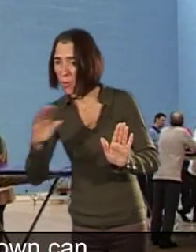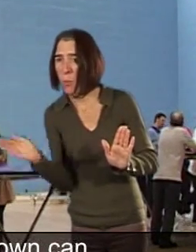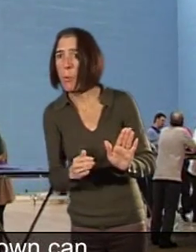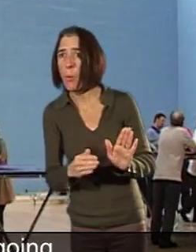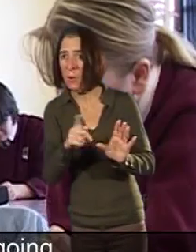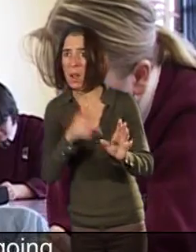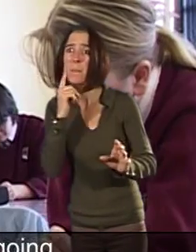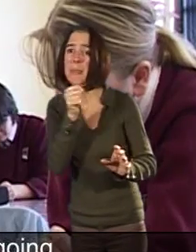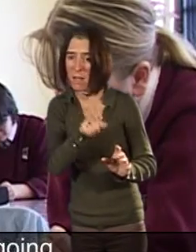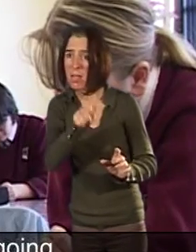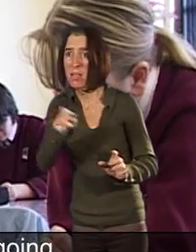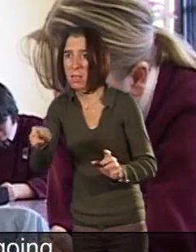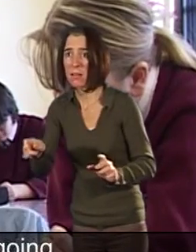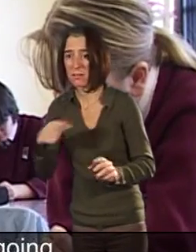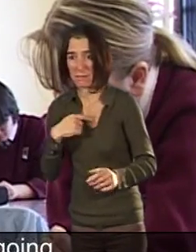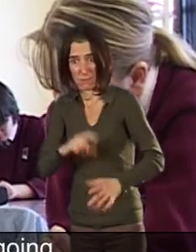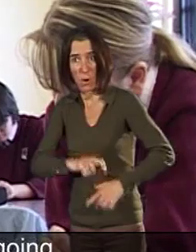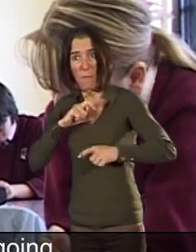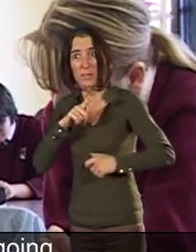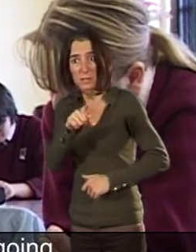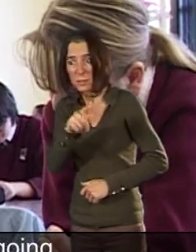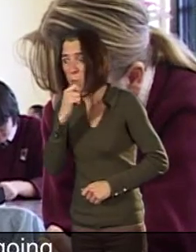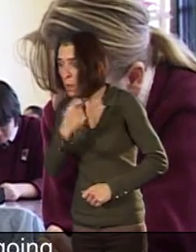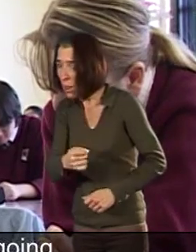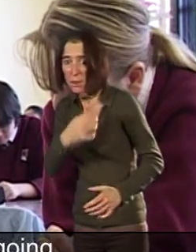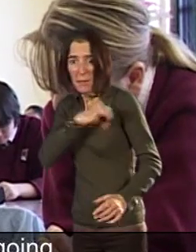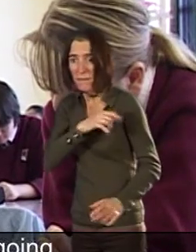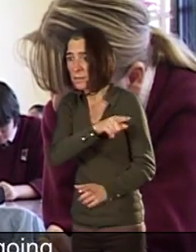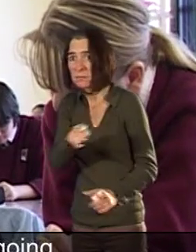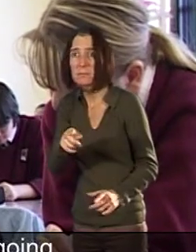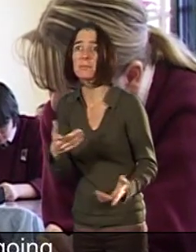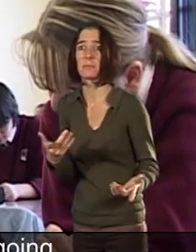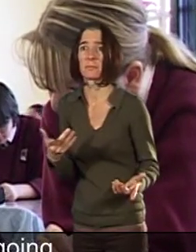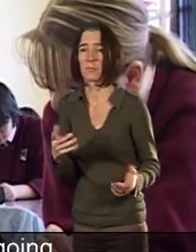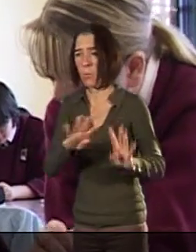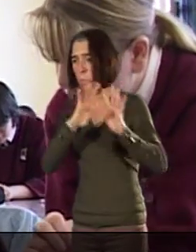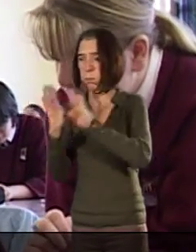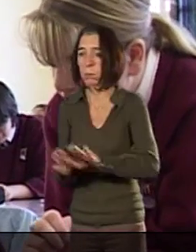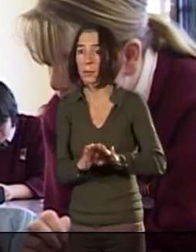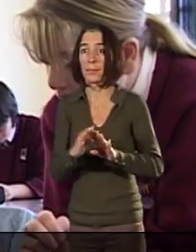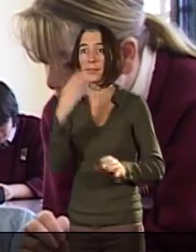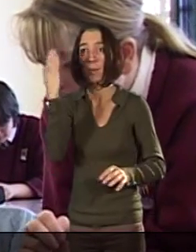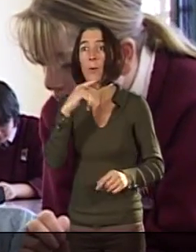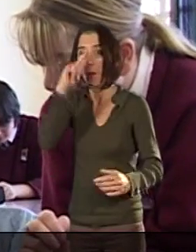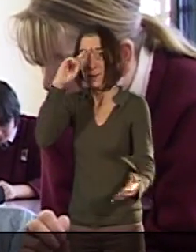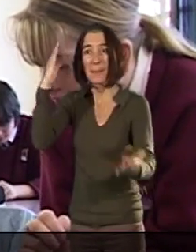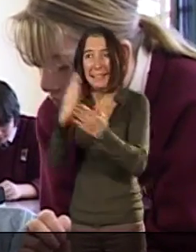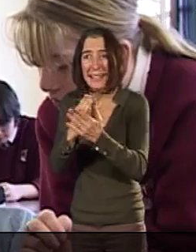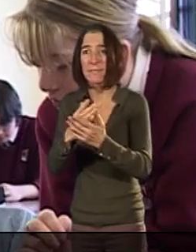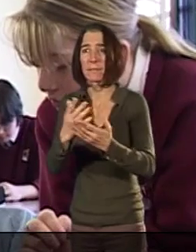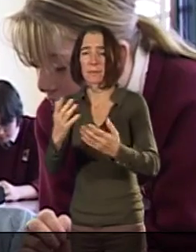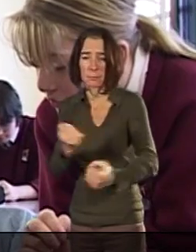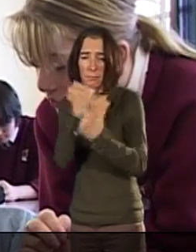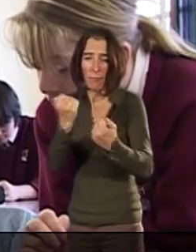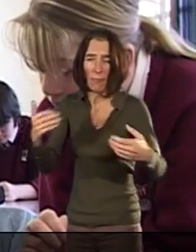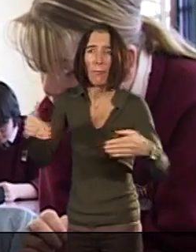young people. So have some confidence that it's going to benefit the whole of the school ethos and really strengthen the school.